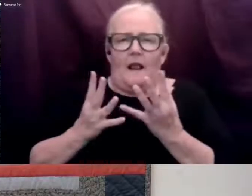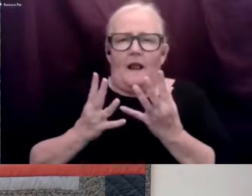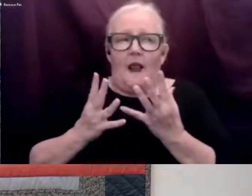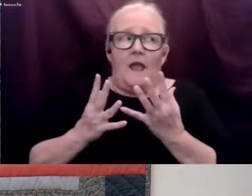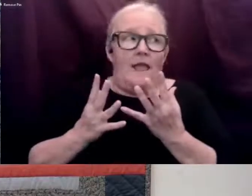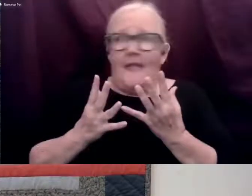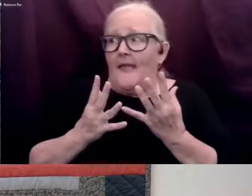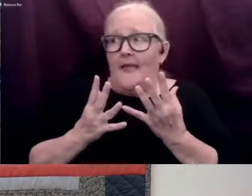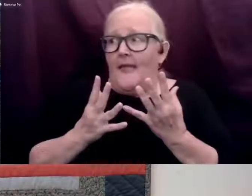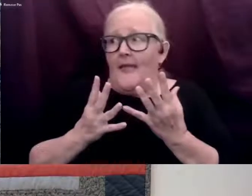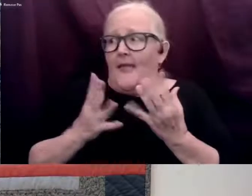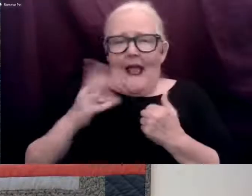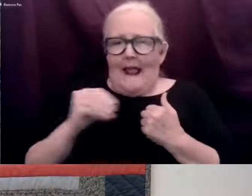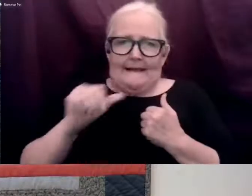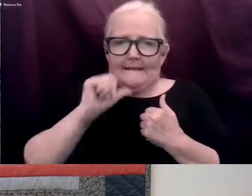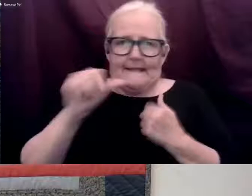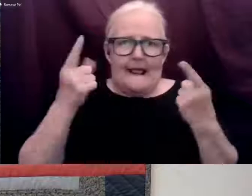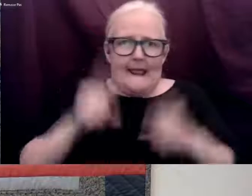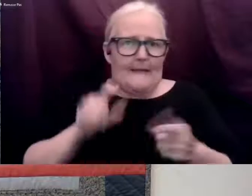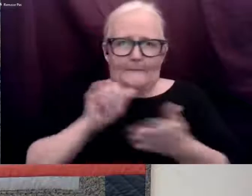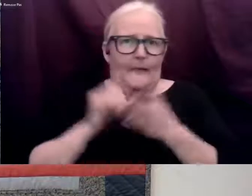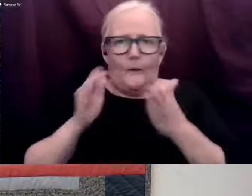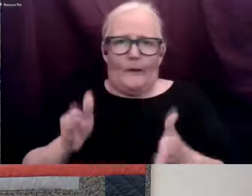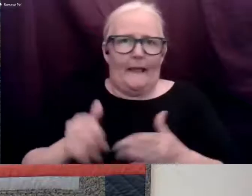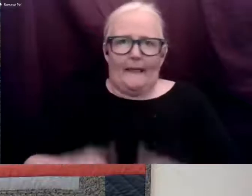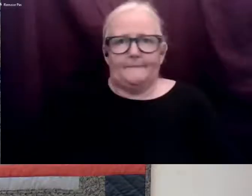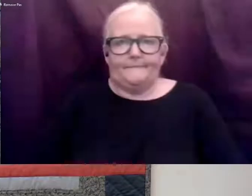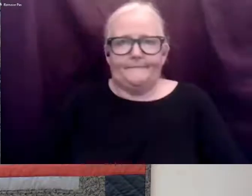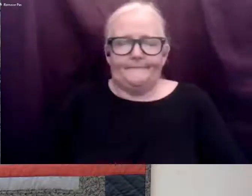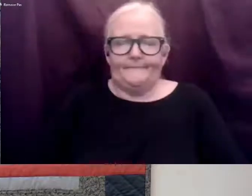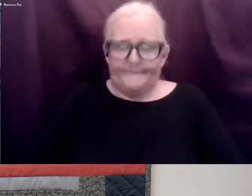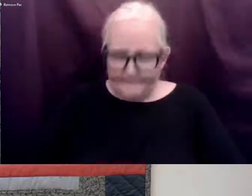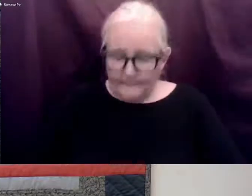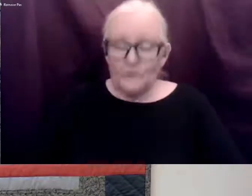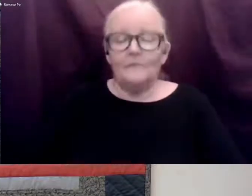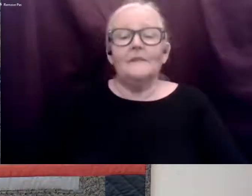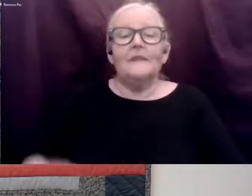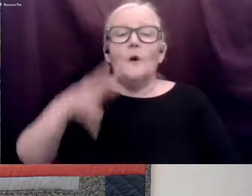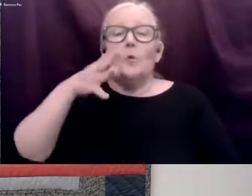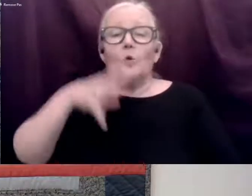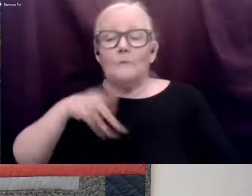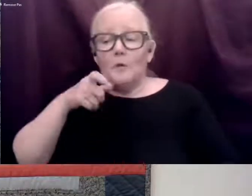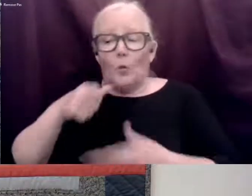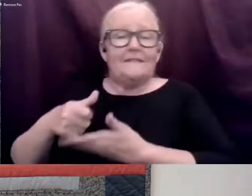way. The woman who is helping with worship gets up and instead of giving the